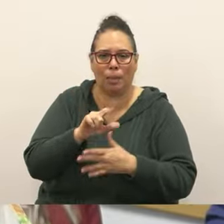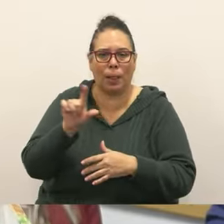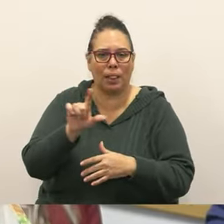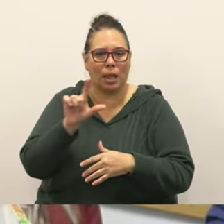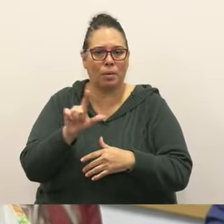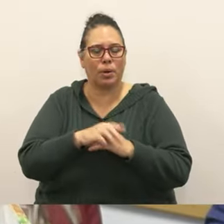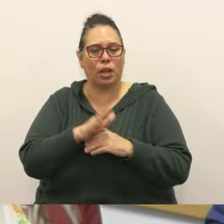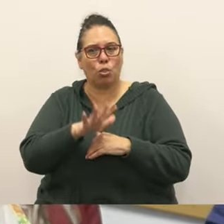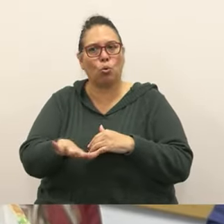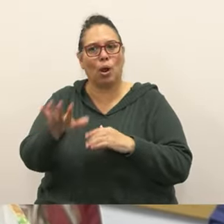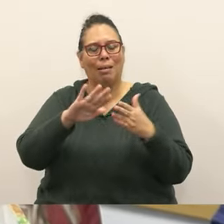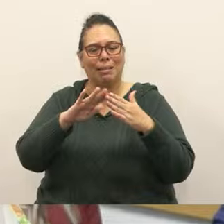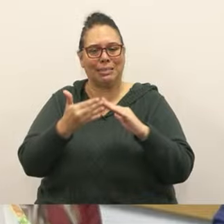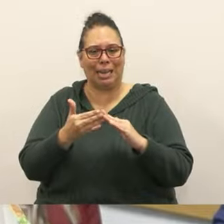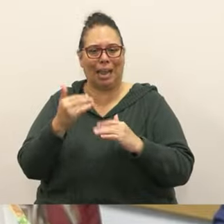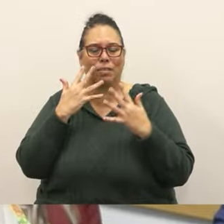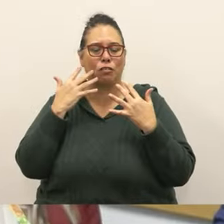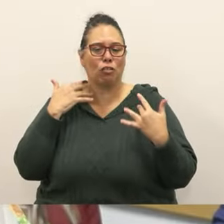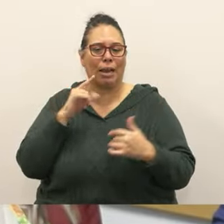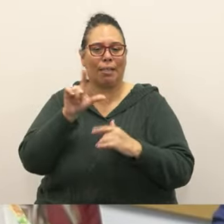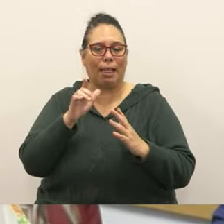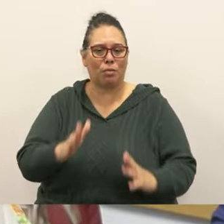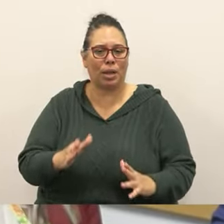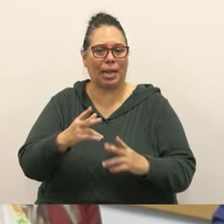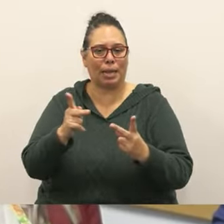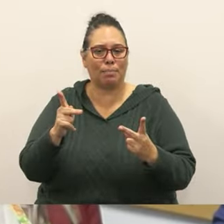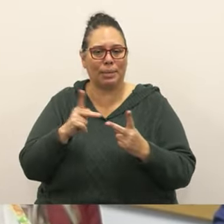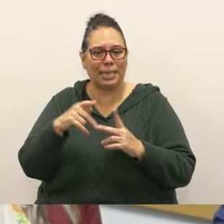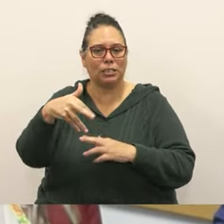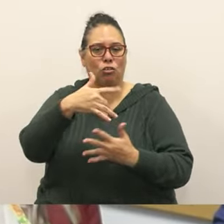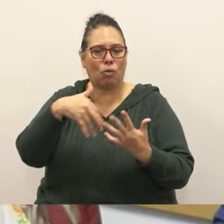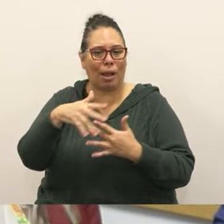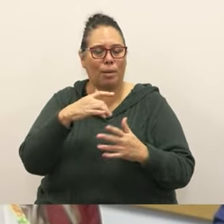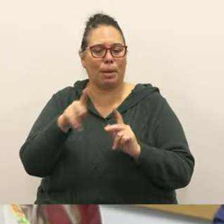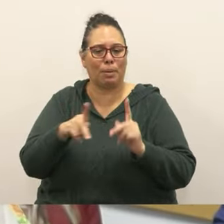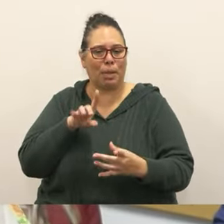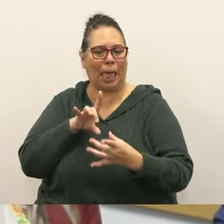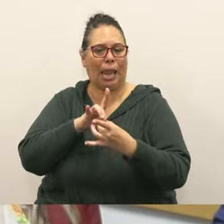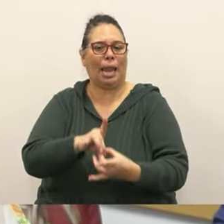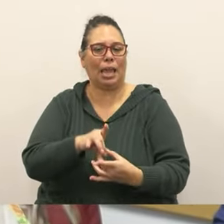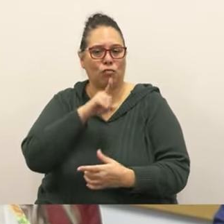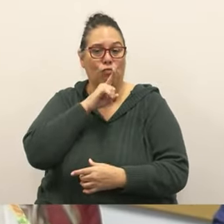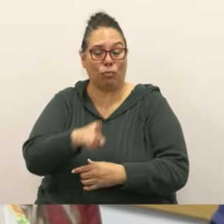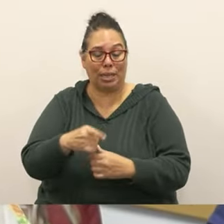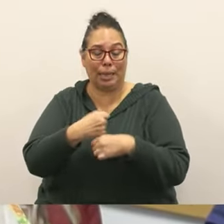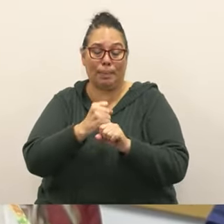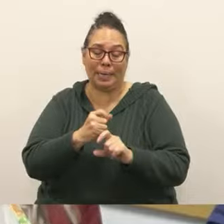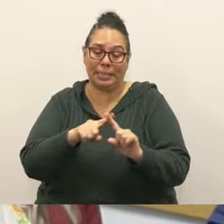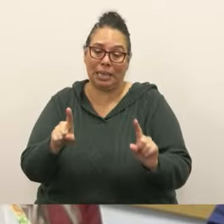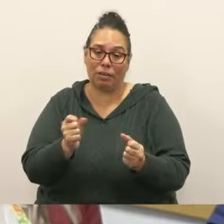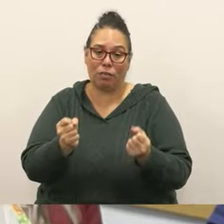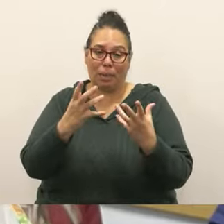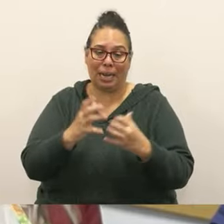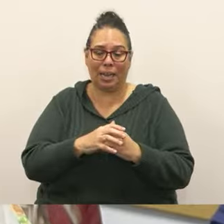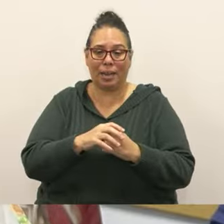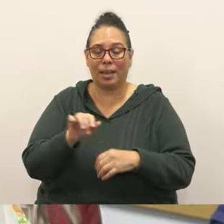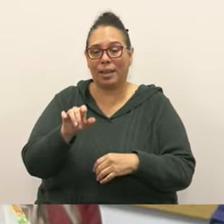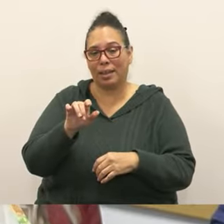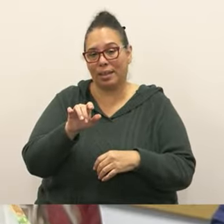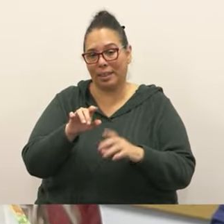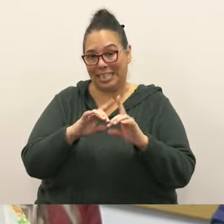throughout the city. Having that friendly librarian and a place to be surrounded by people they can connect with truly makes a difference for many. The district claims